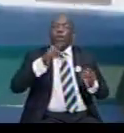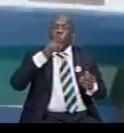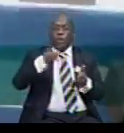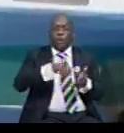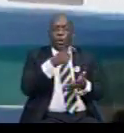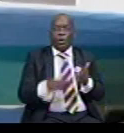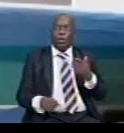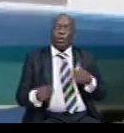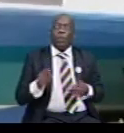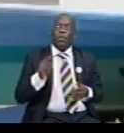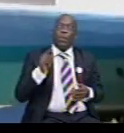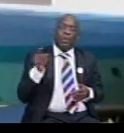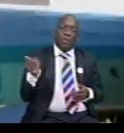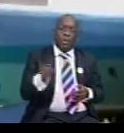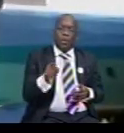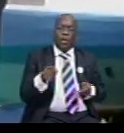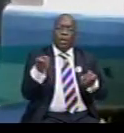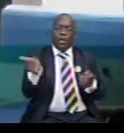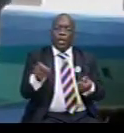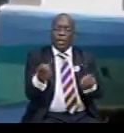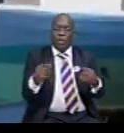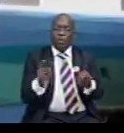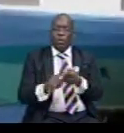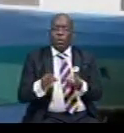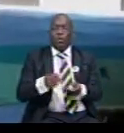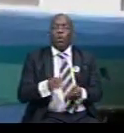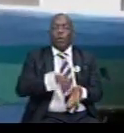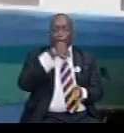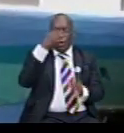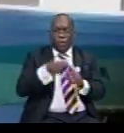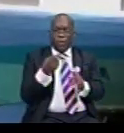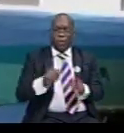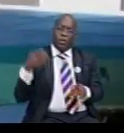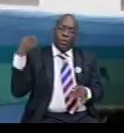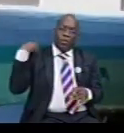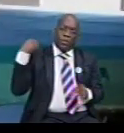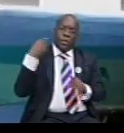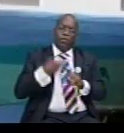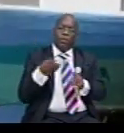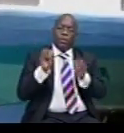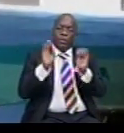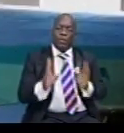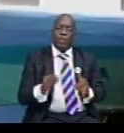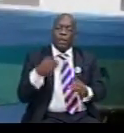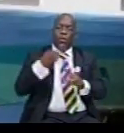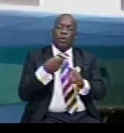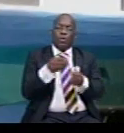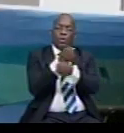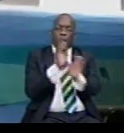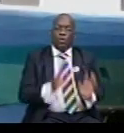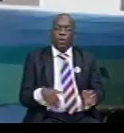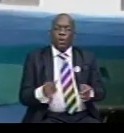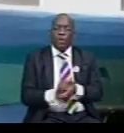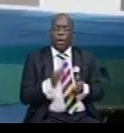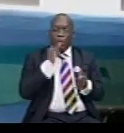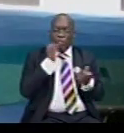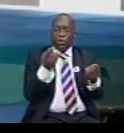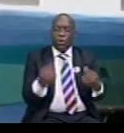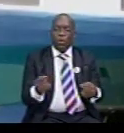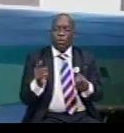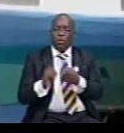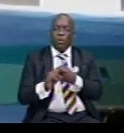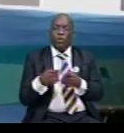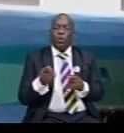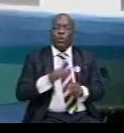from their master and the teacher and the Messiah and the Savior that has come into the world. He would